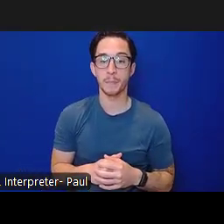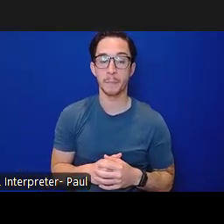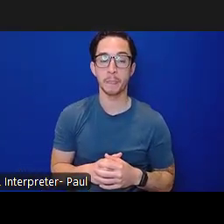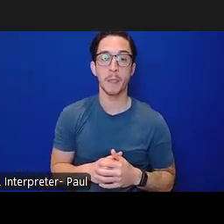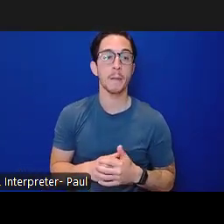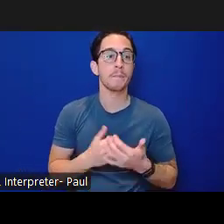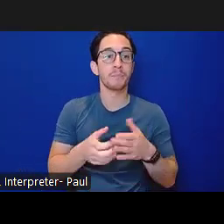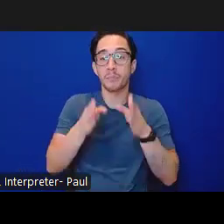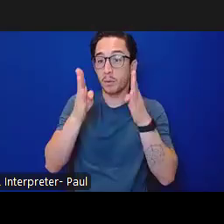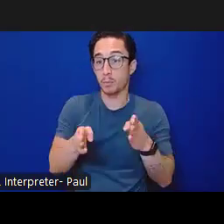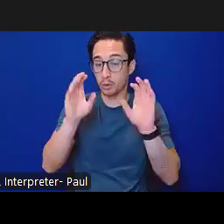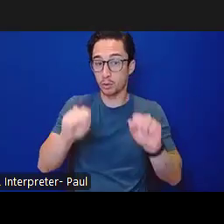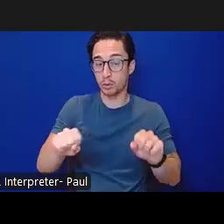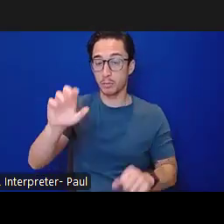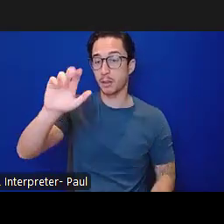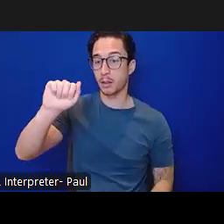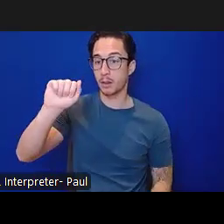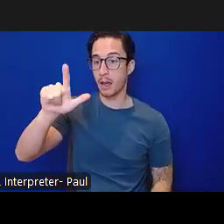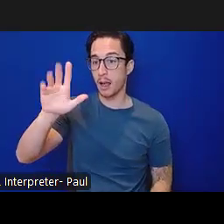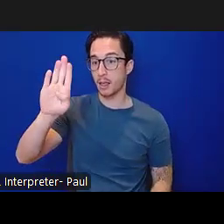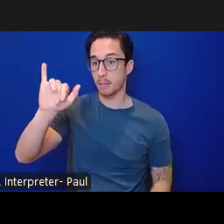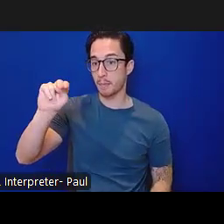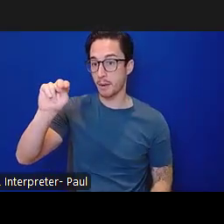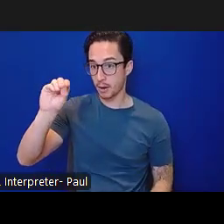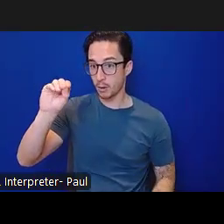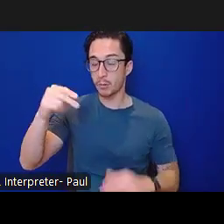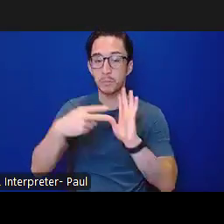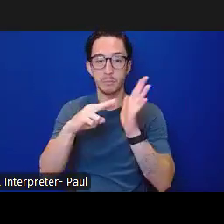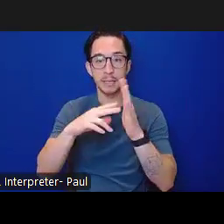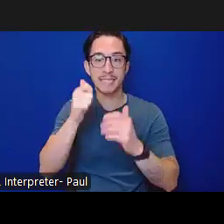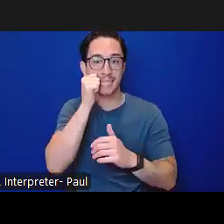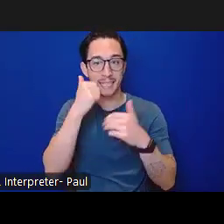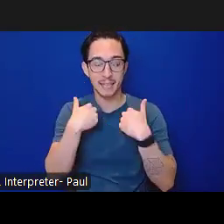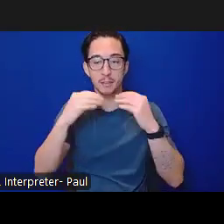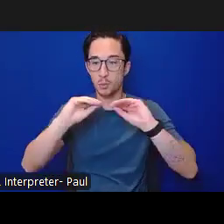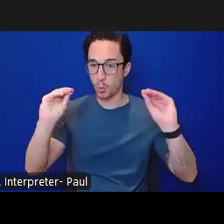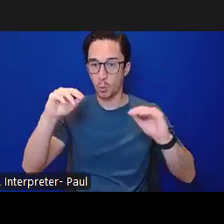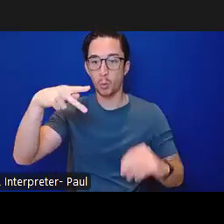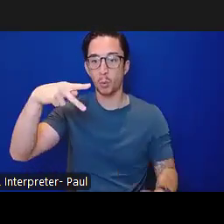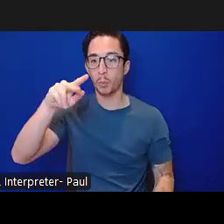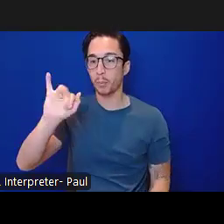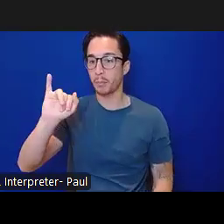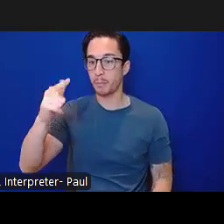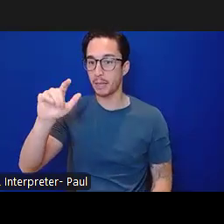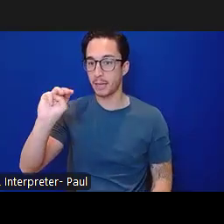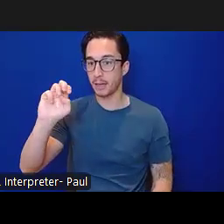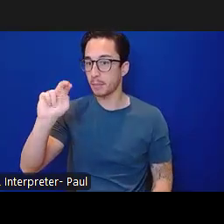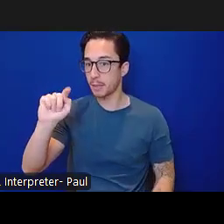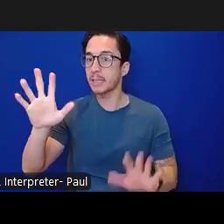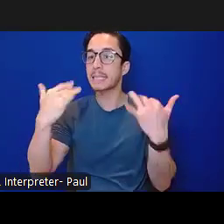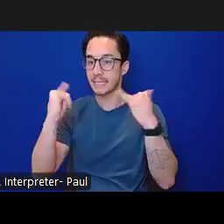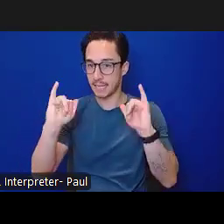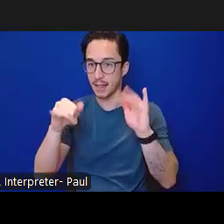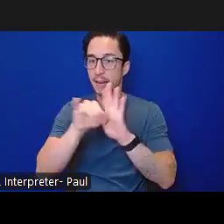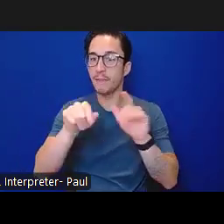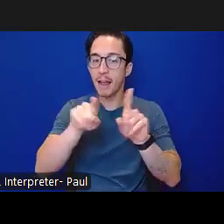Someone can also be albino, which means they have non-pigmented skin and still identify as Black, both racially